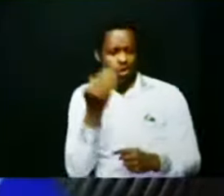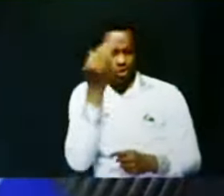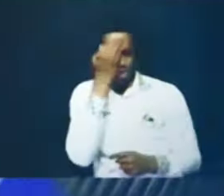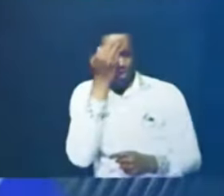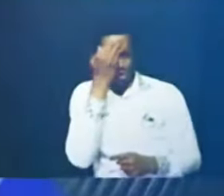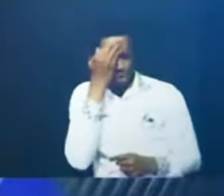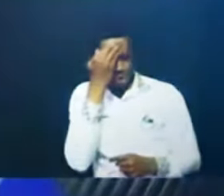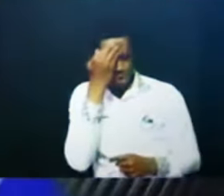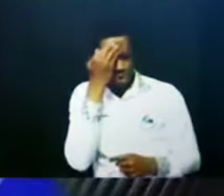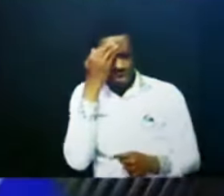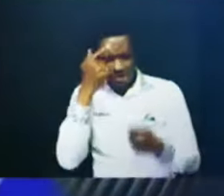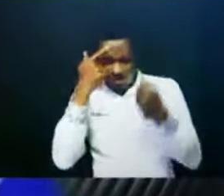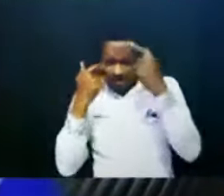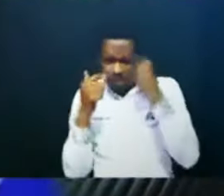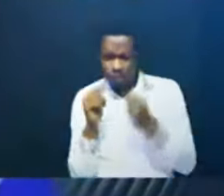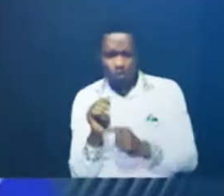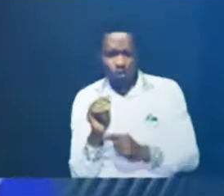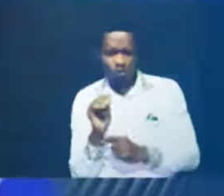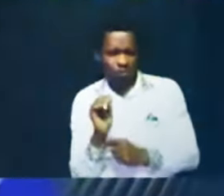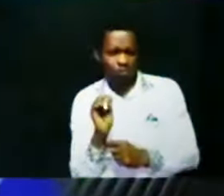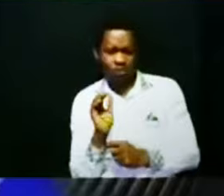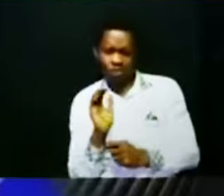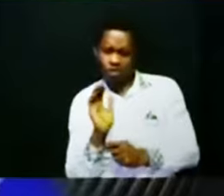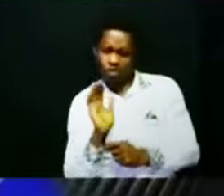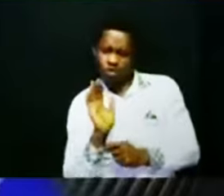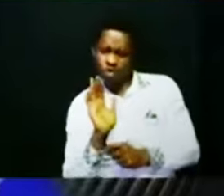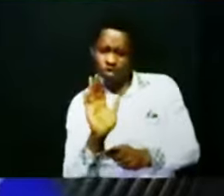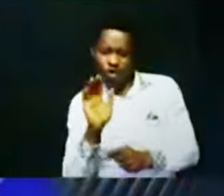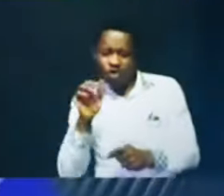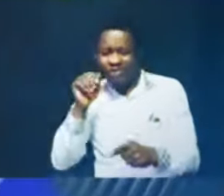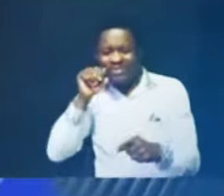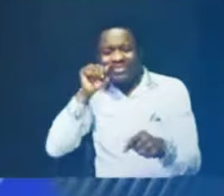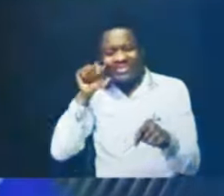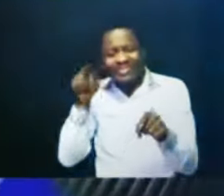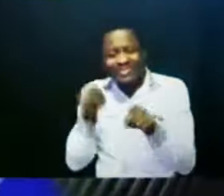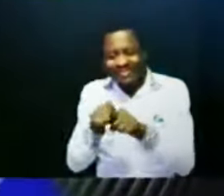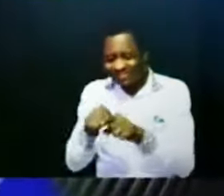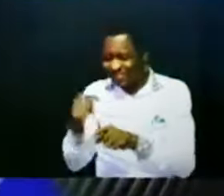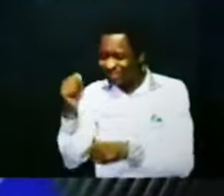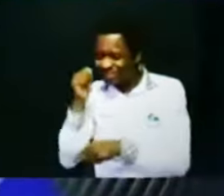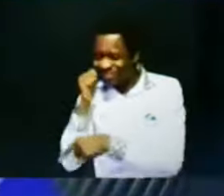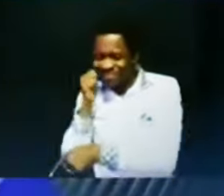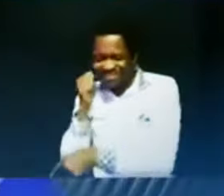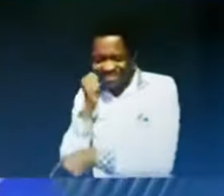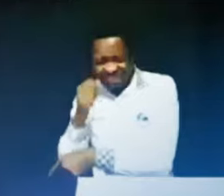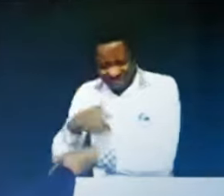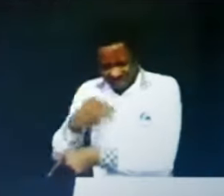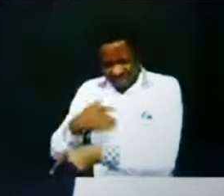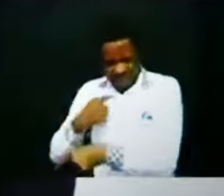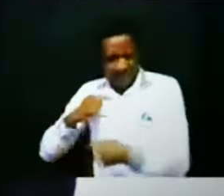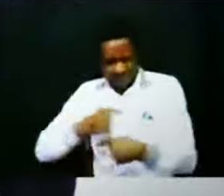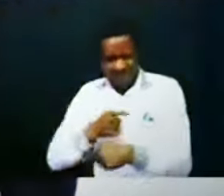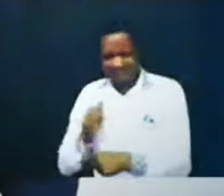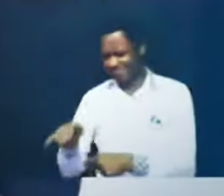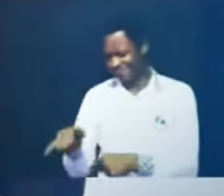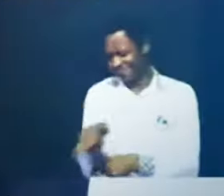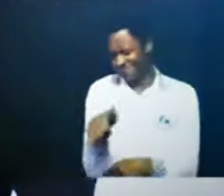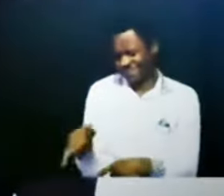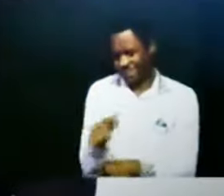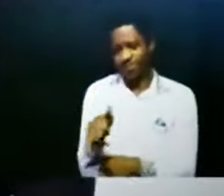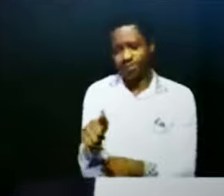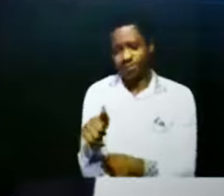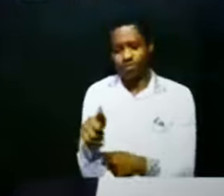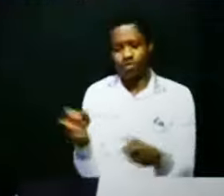identifies with the offended, that is Tamar, and takes the brother Amnon on.